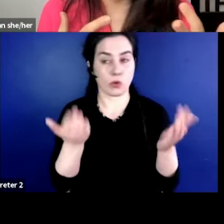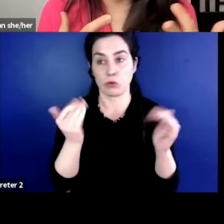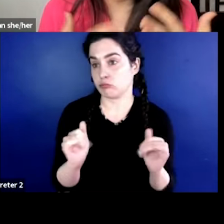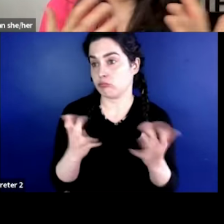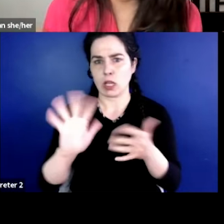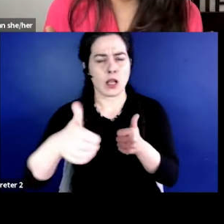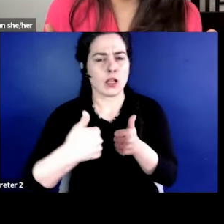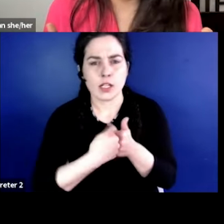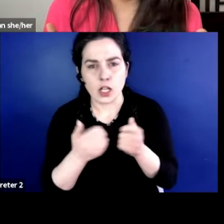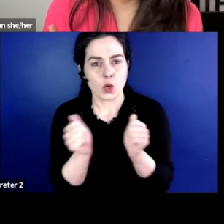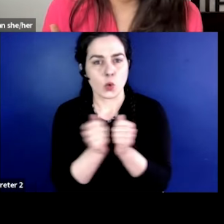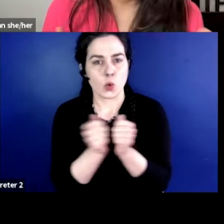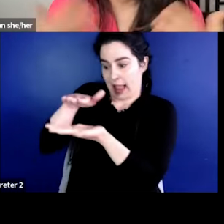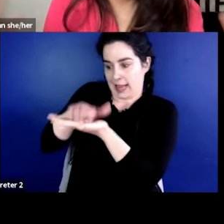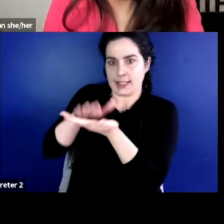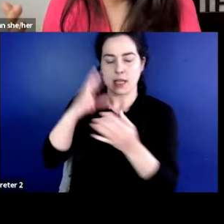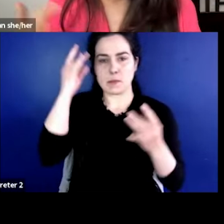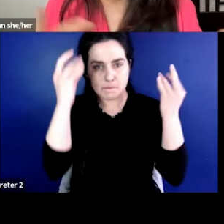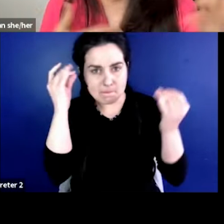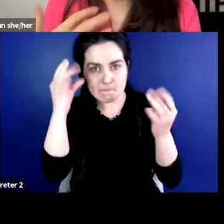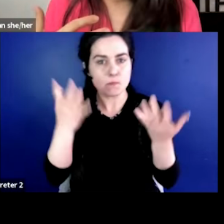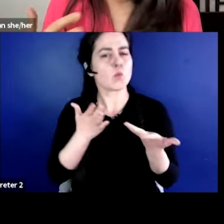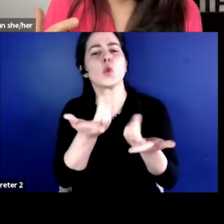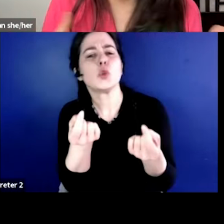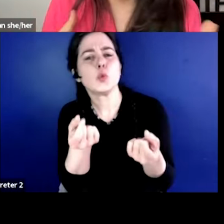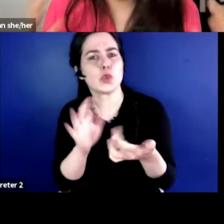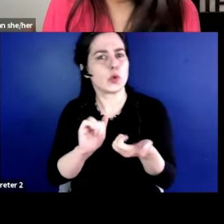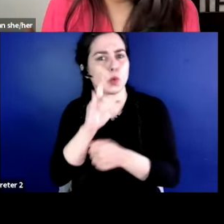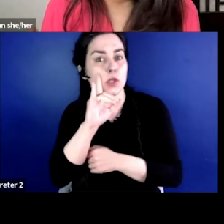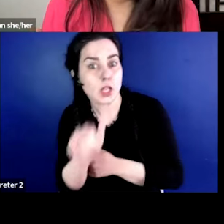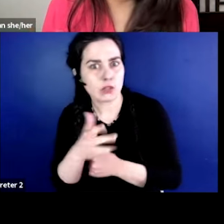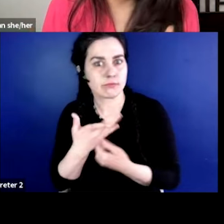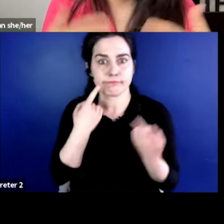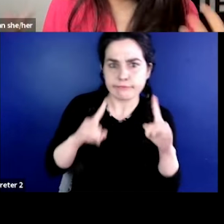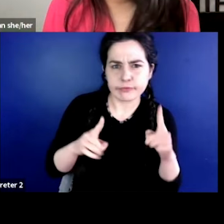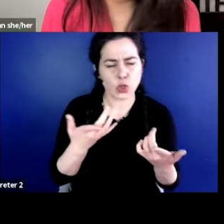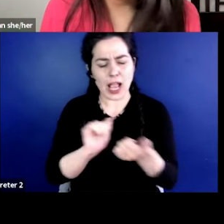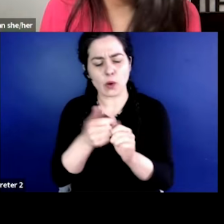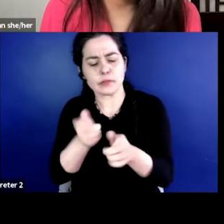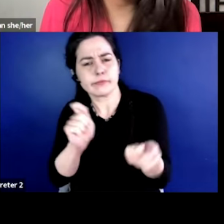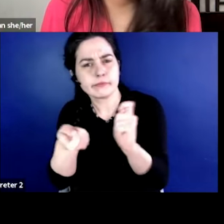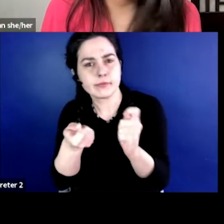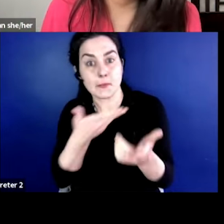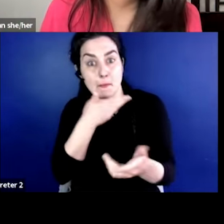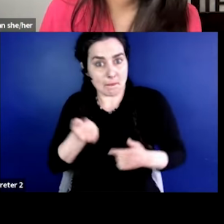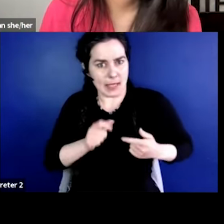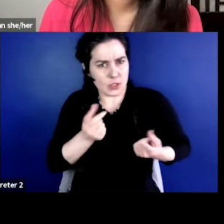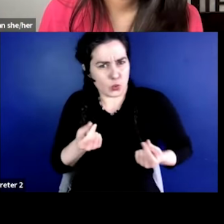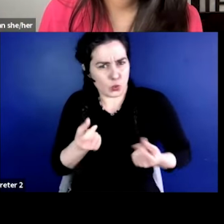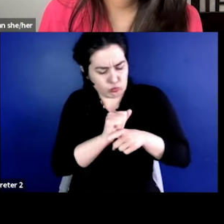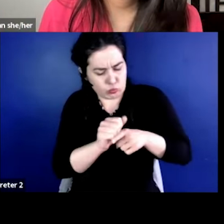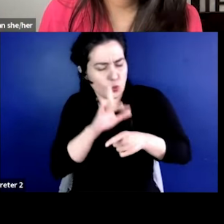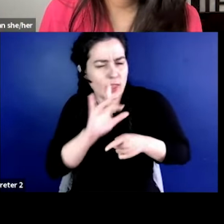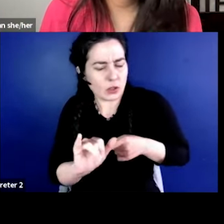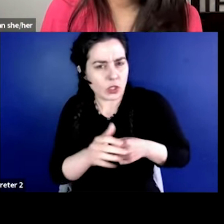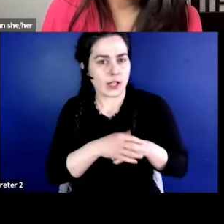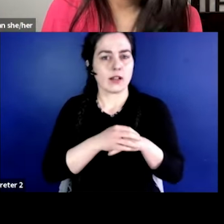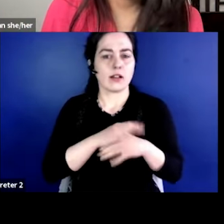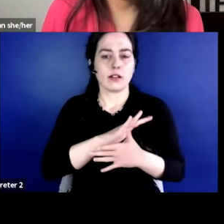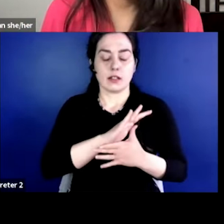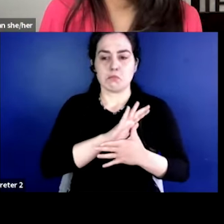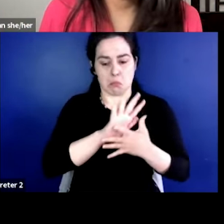how to get academic considerations. What are you doing? How's that looking? What can we do differently? What are some best practices with that? And so we have